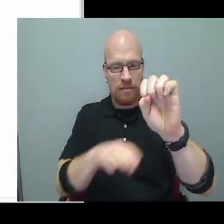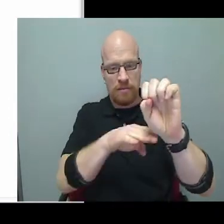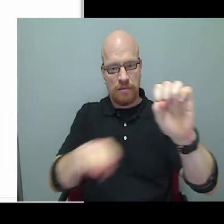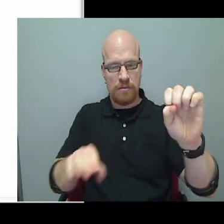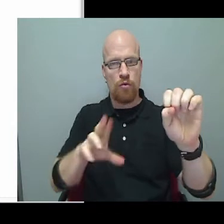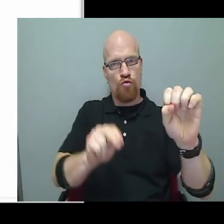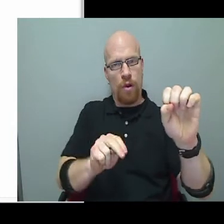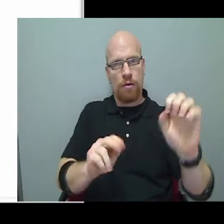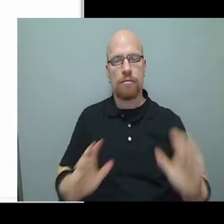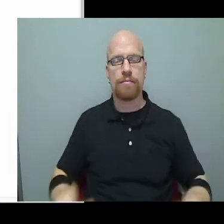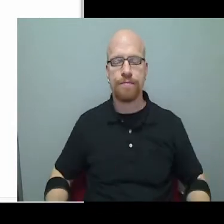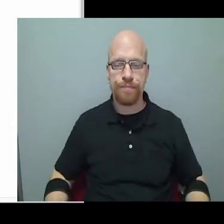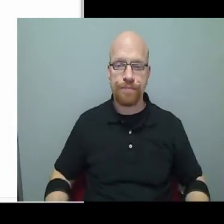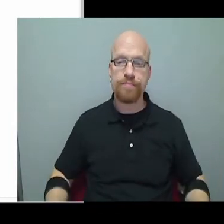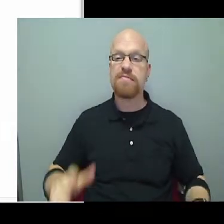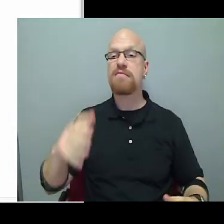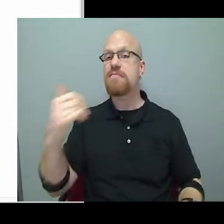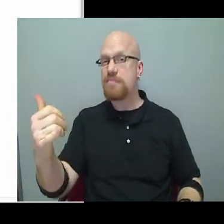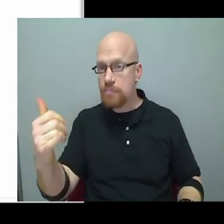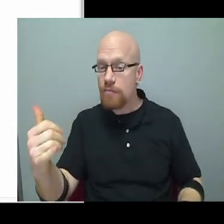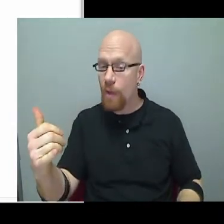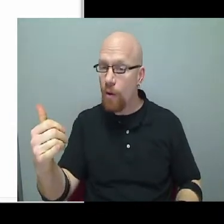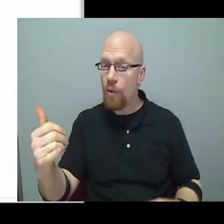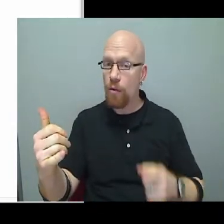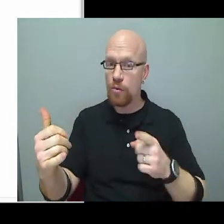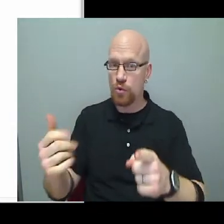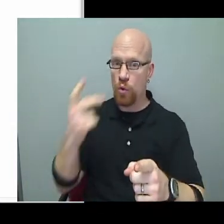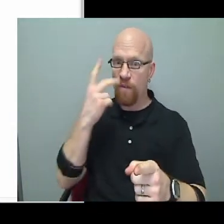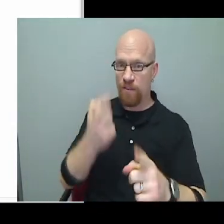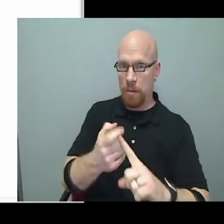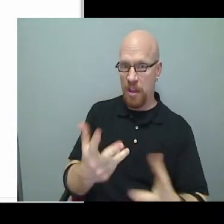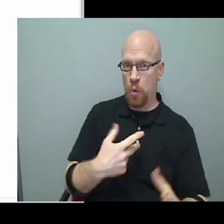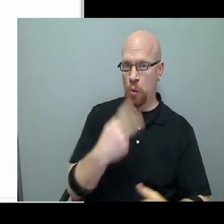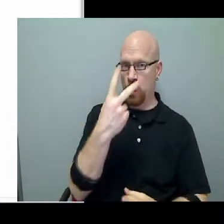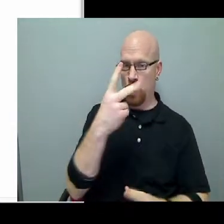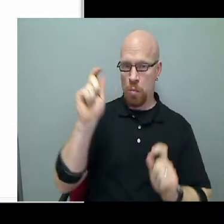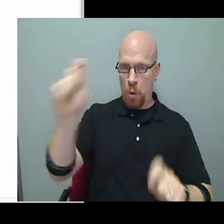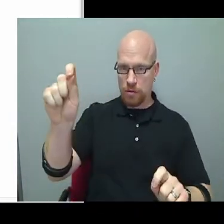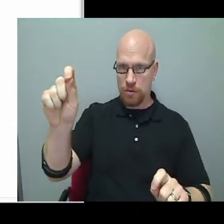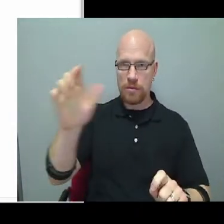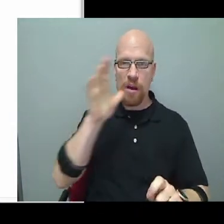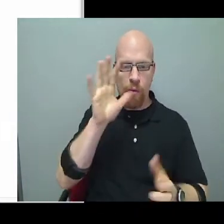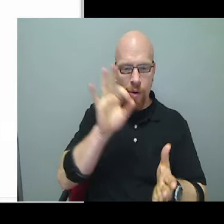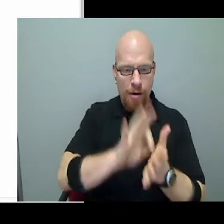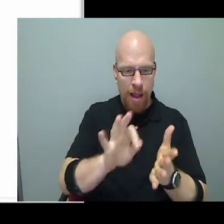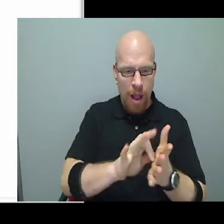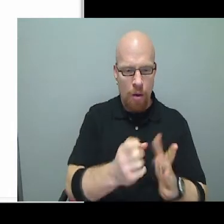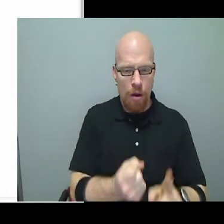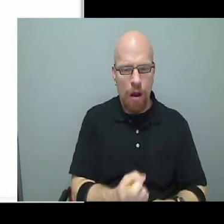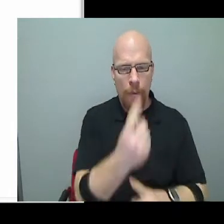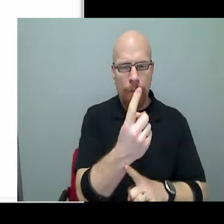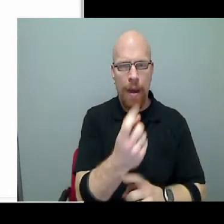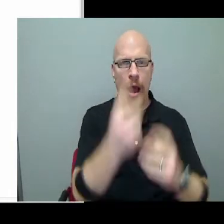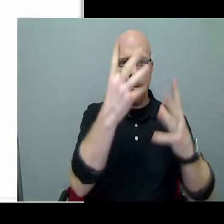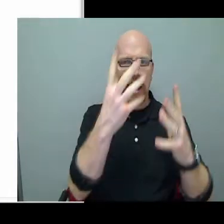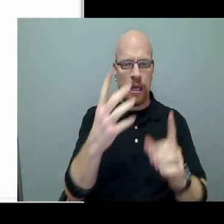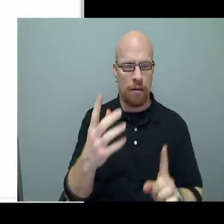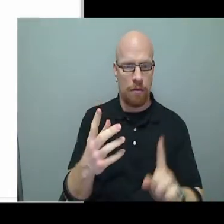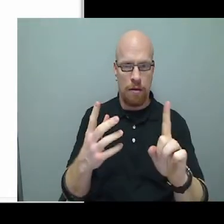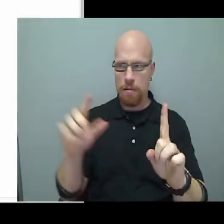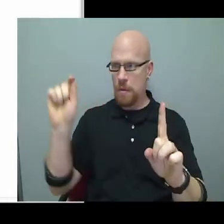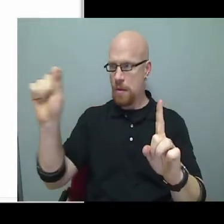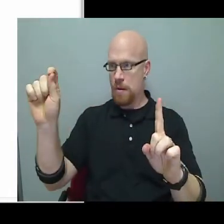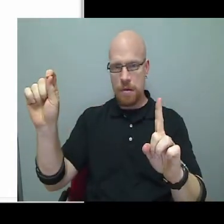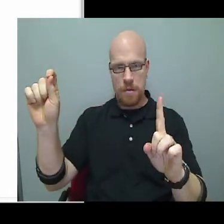run. And now I can see 2 points that I'm going to use. And we're going to count how